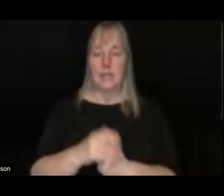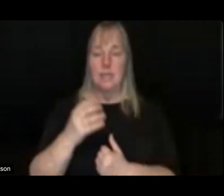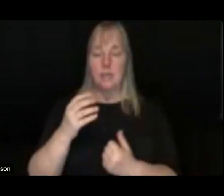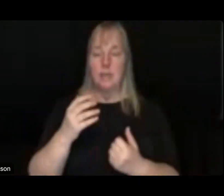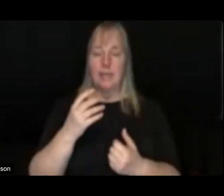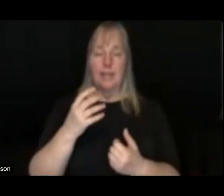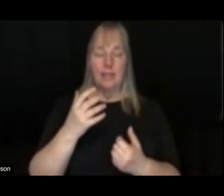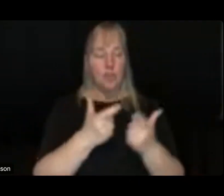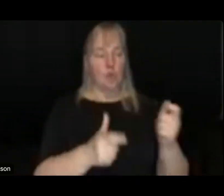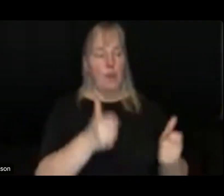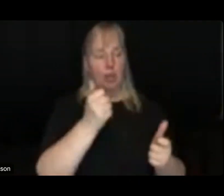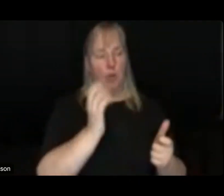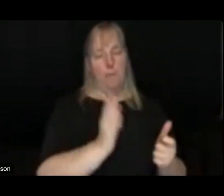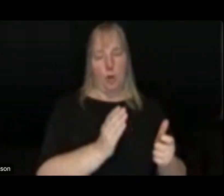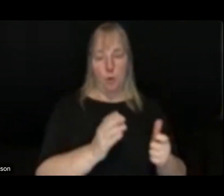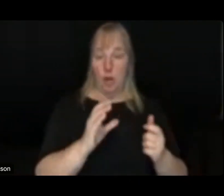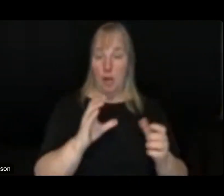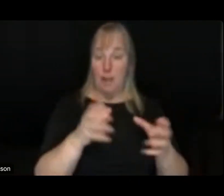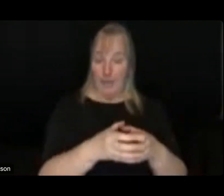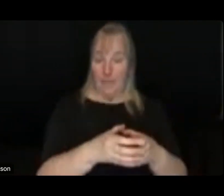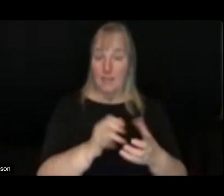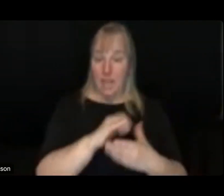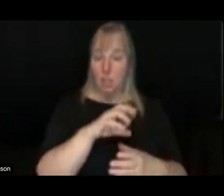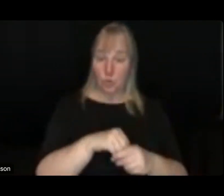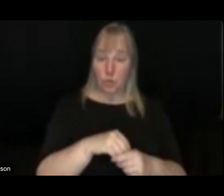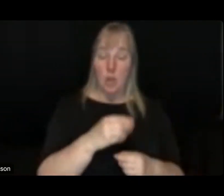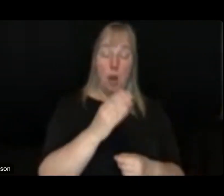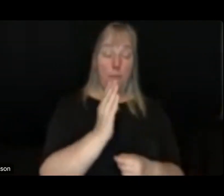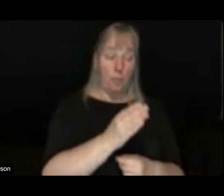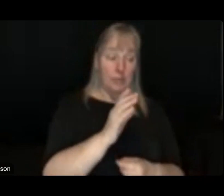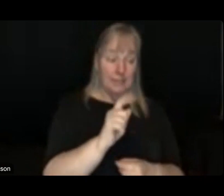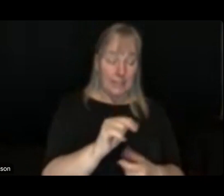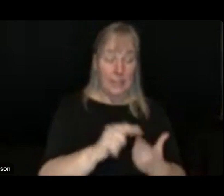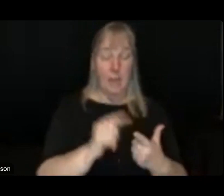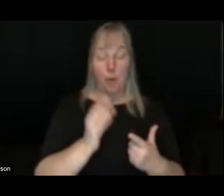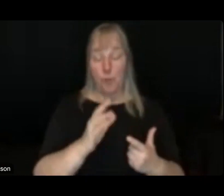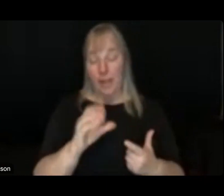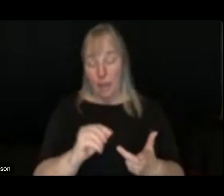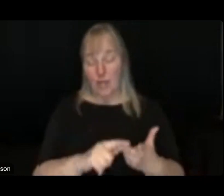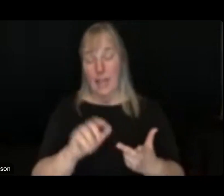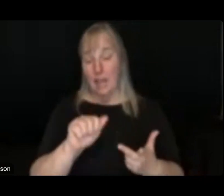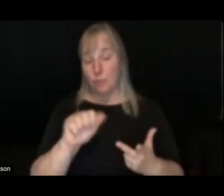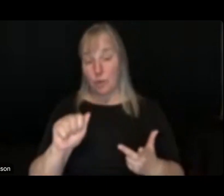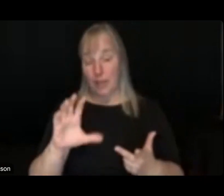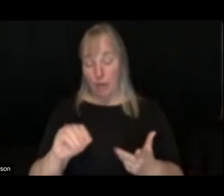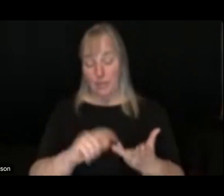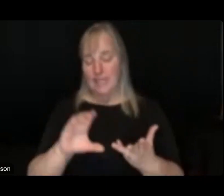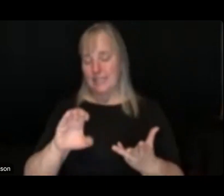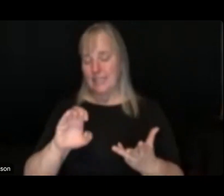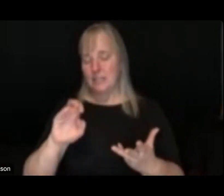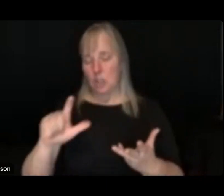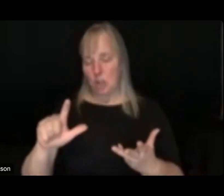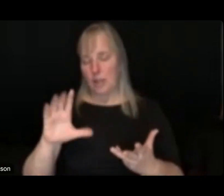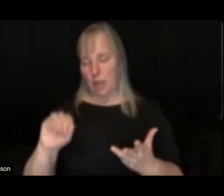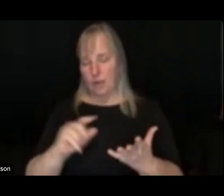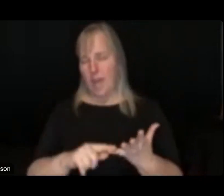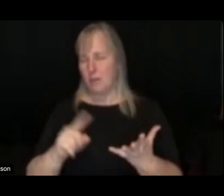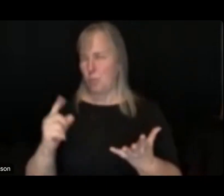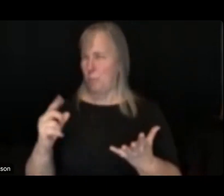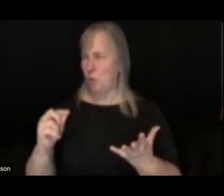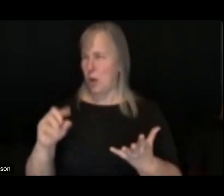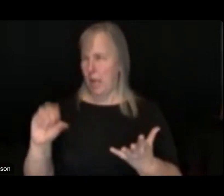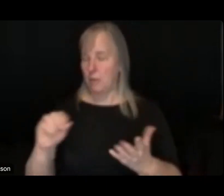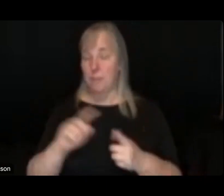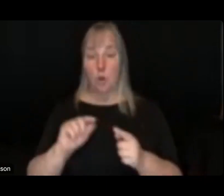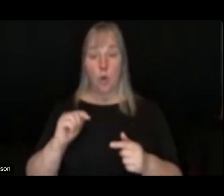Committee, it's Baltimore City, Baltimore County, Anne Arundel, Howard, Cecil, and I think another county. But we're all looking at our counties and saying,